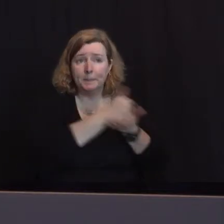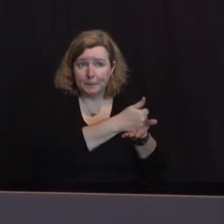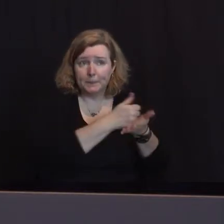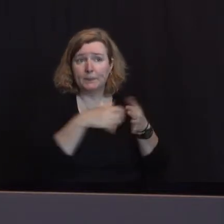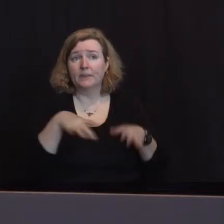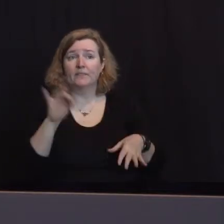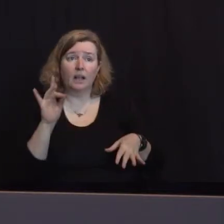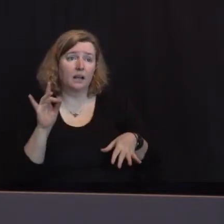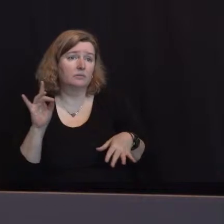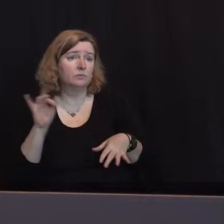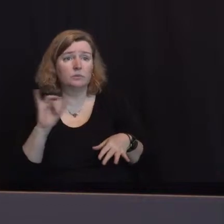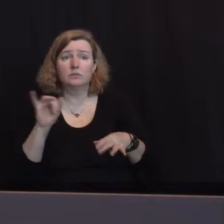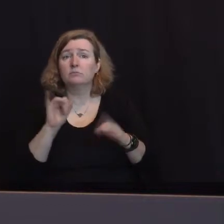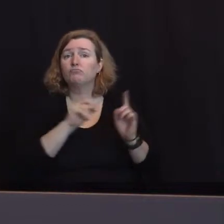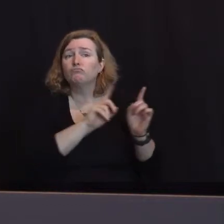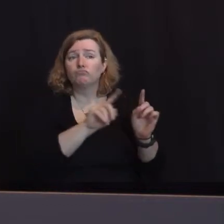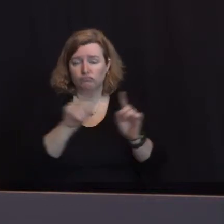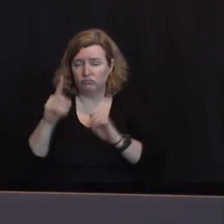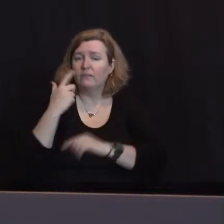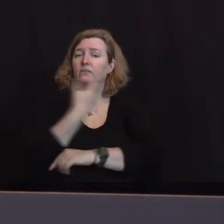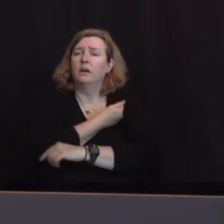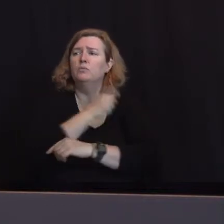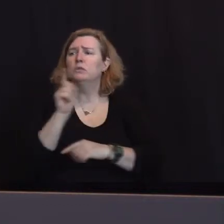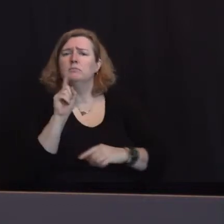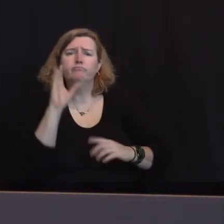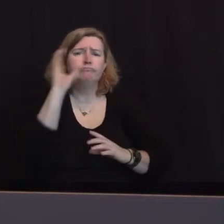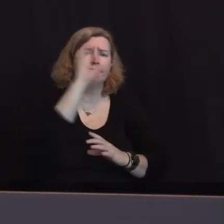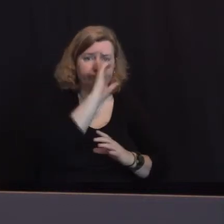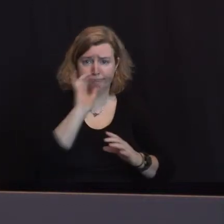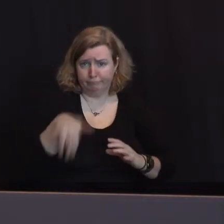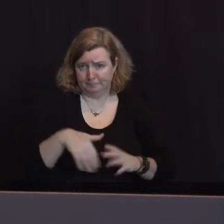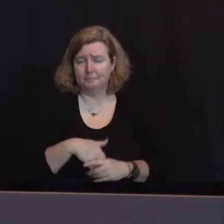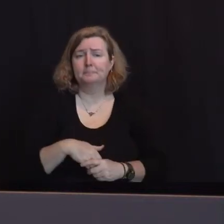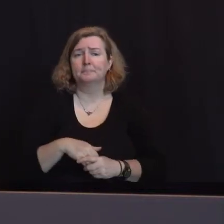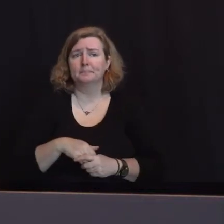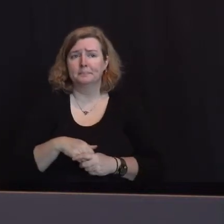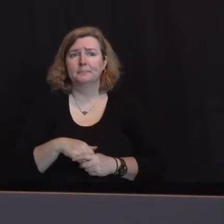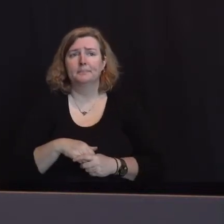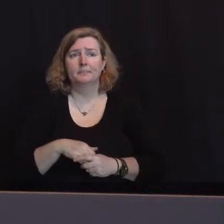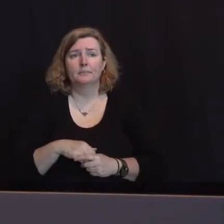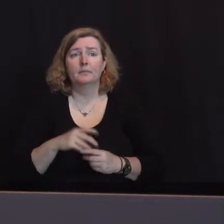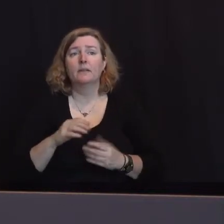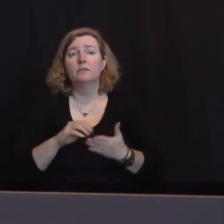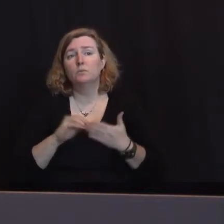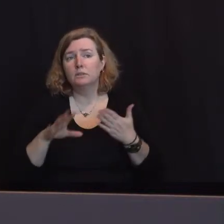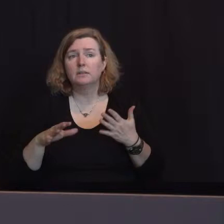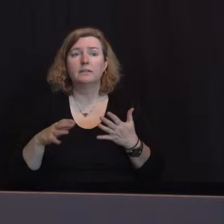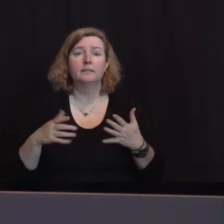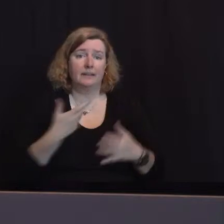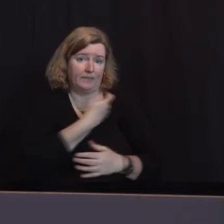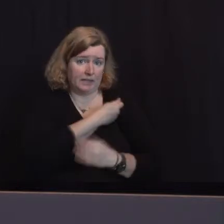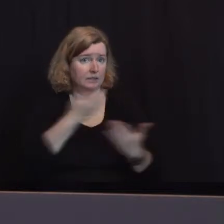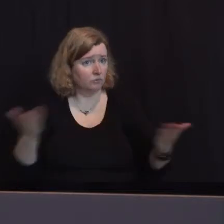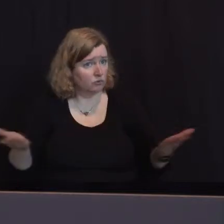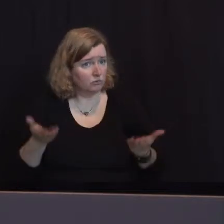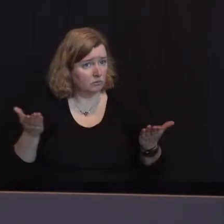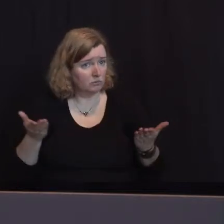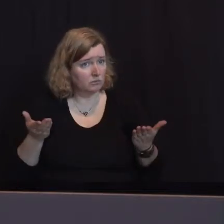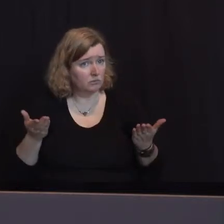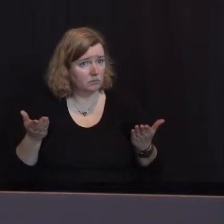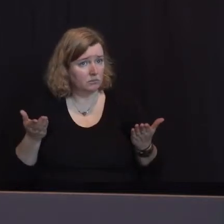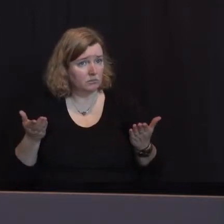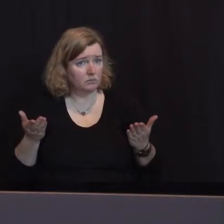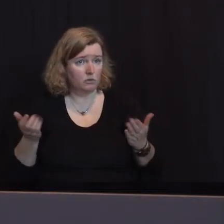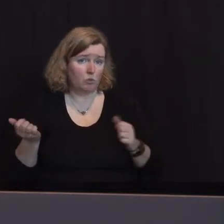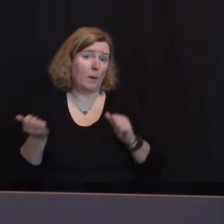community sites for their campuses to be vaccinated. If students get vaccinated here and need to return to their home state before